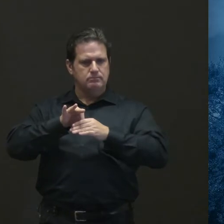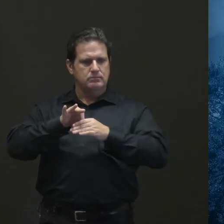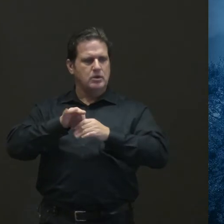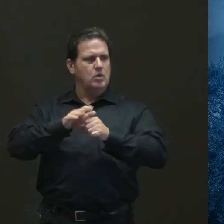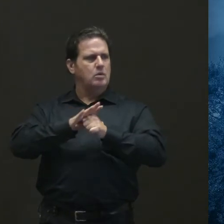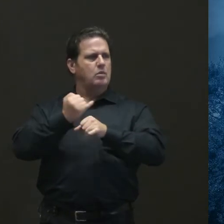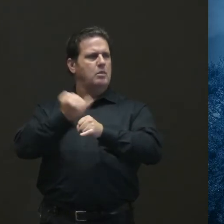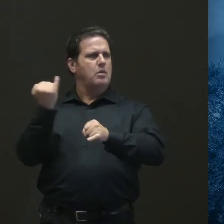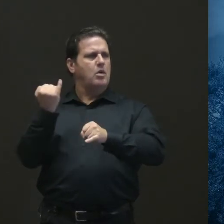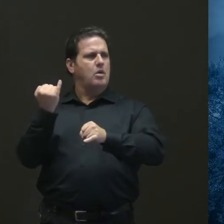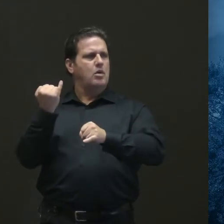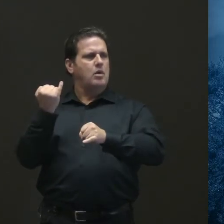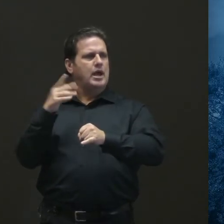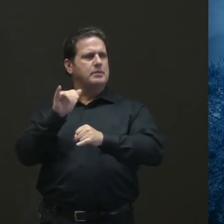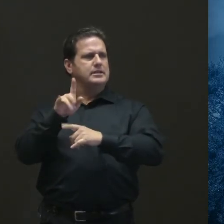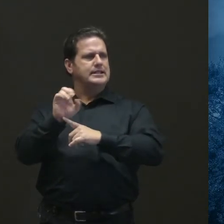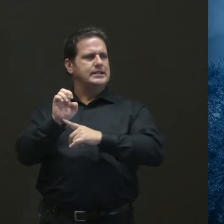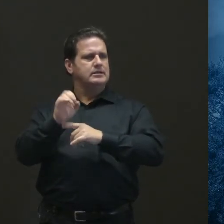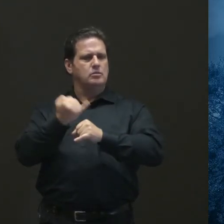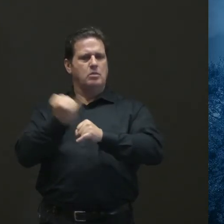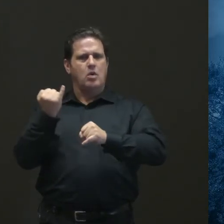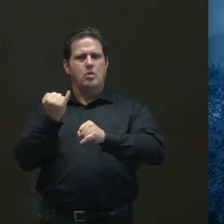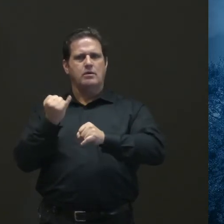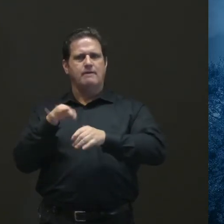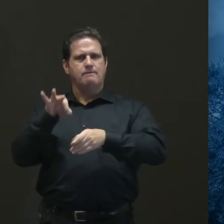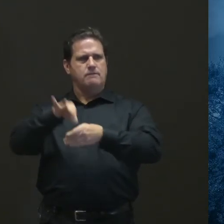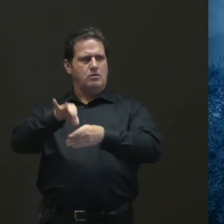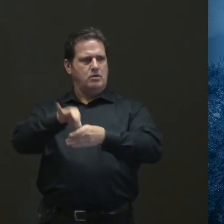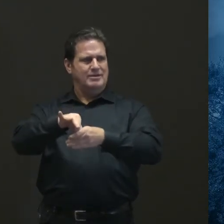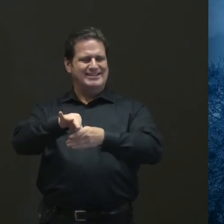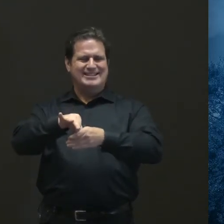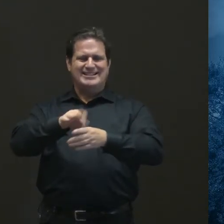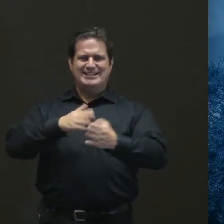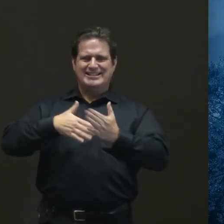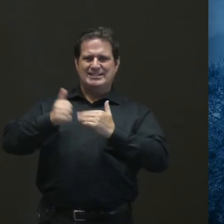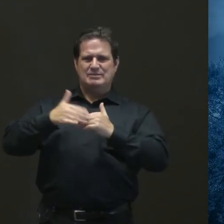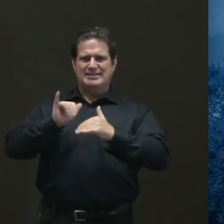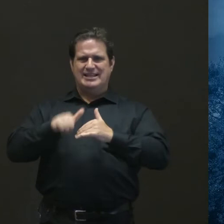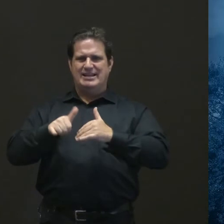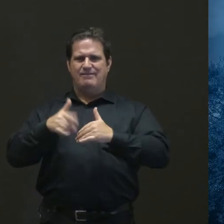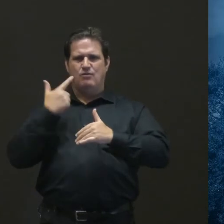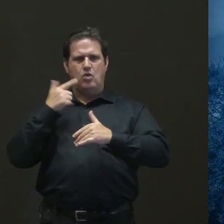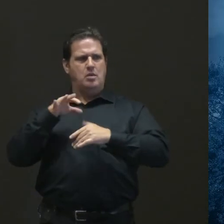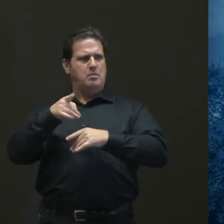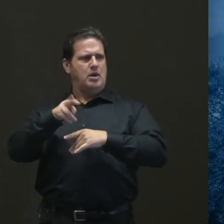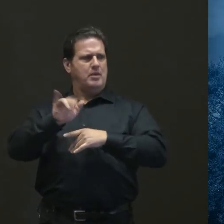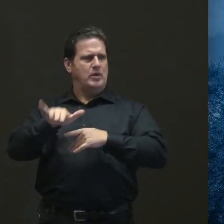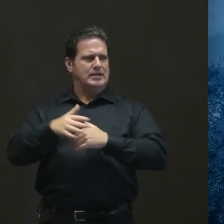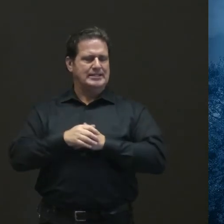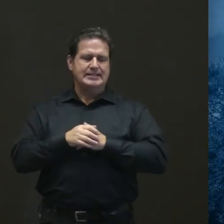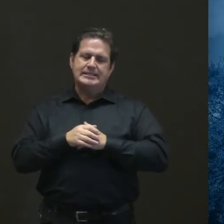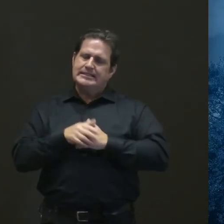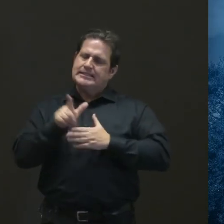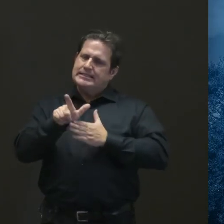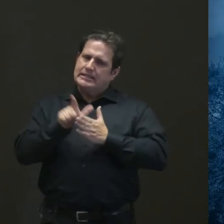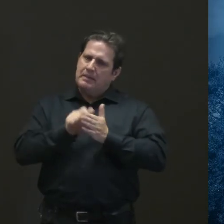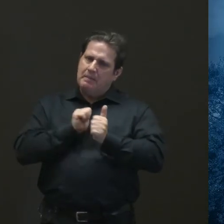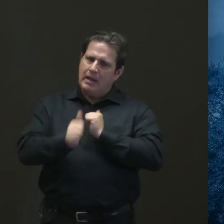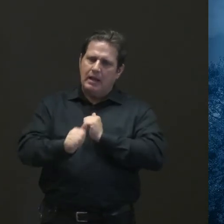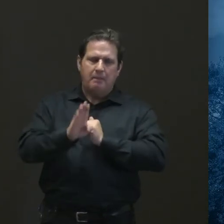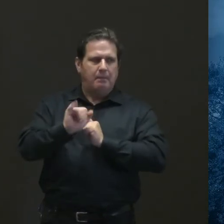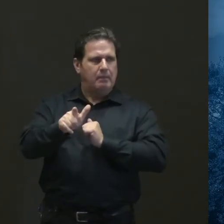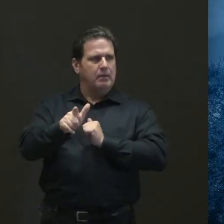remotely by absentee, no-fault absentee. But I was uncomfortable with doing it that way for the primary. So the legislature passed a